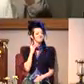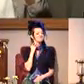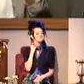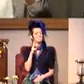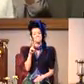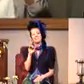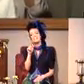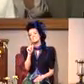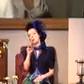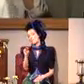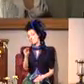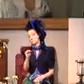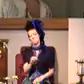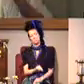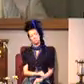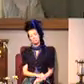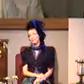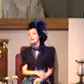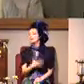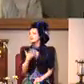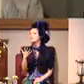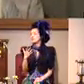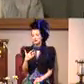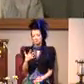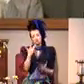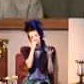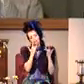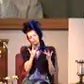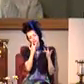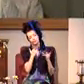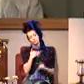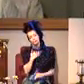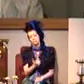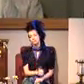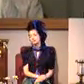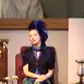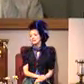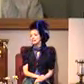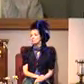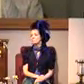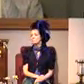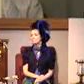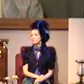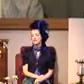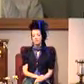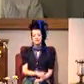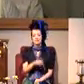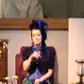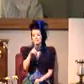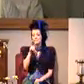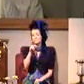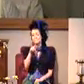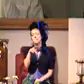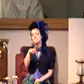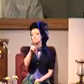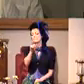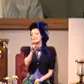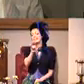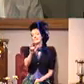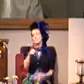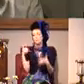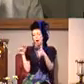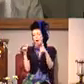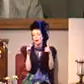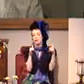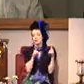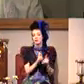mentality. Really good at this poor me mentality. This pity party mentality. Now